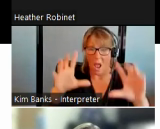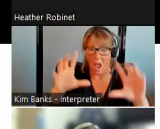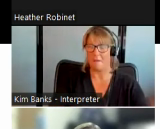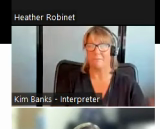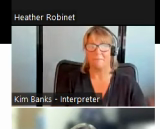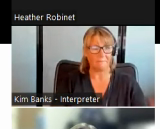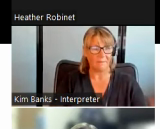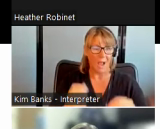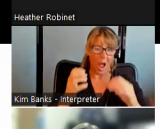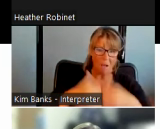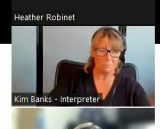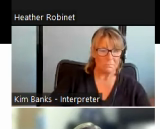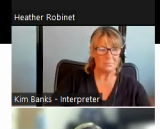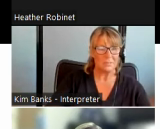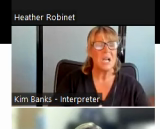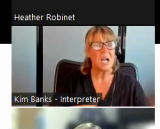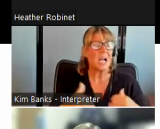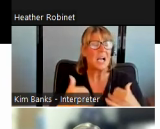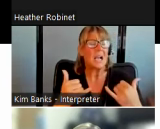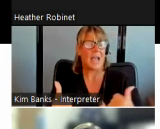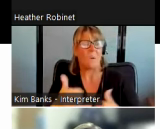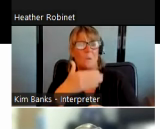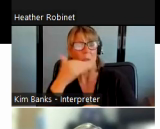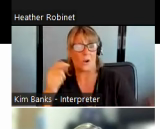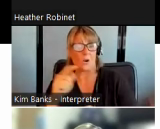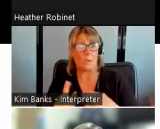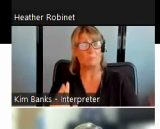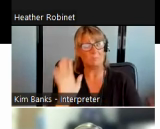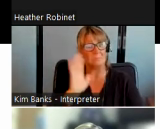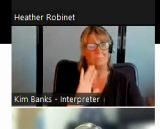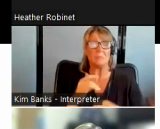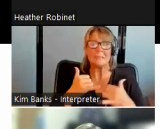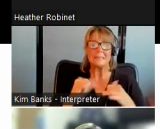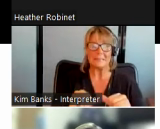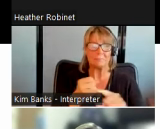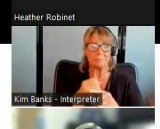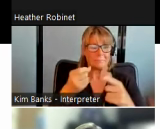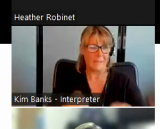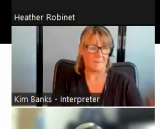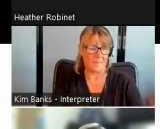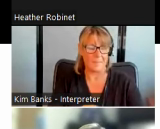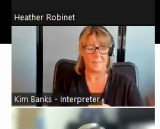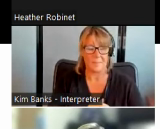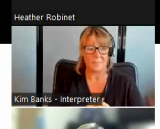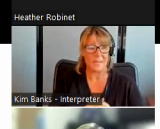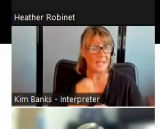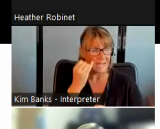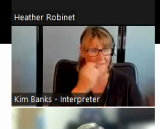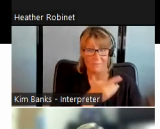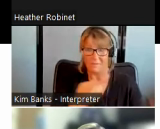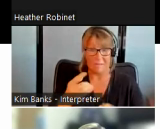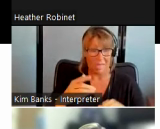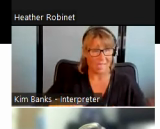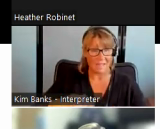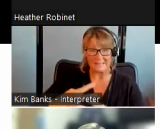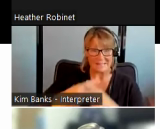down. Not so much anymore, more in the early days, but it still can happen. And if you haven't saved